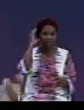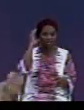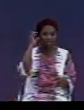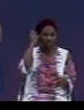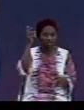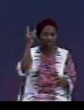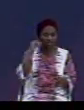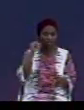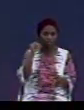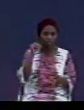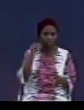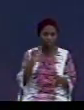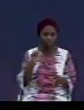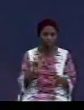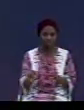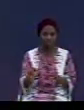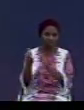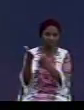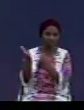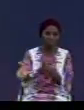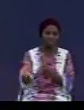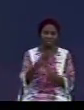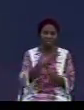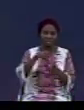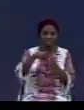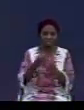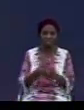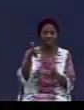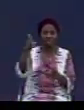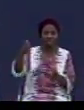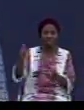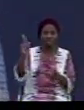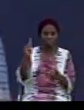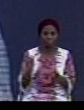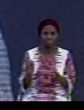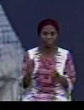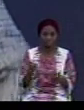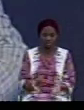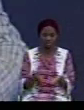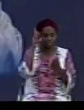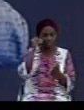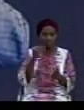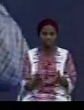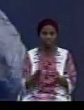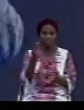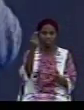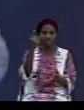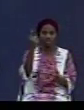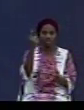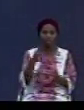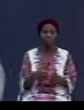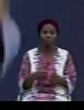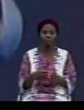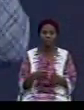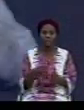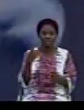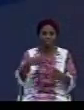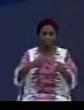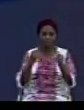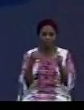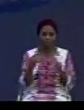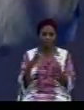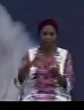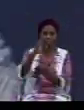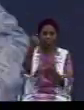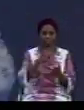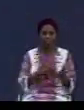Peter lifted him up. The power of the Lord, the Spirit of the Lord, and your faith in Christ will lift